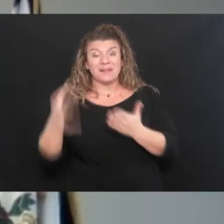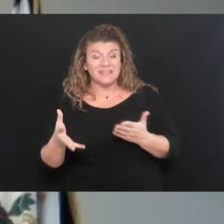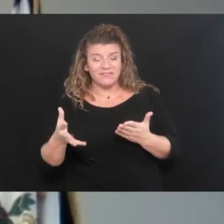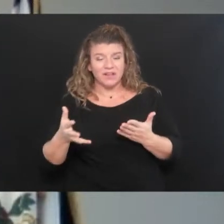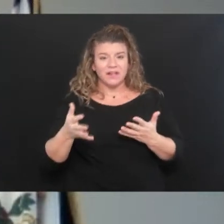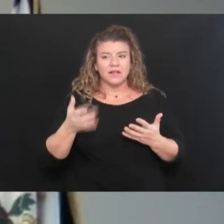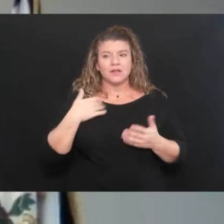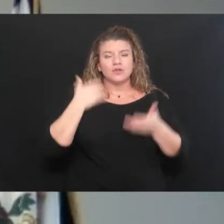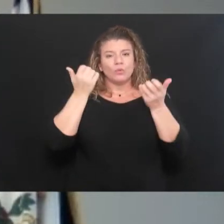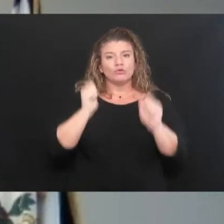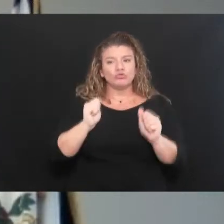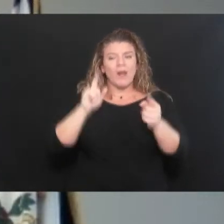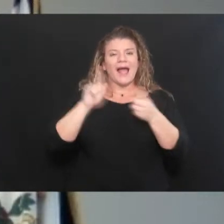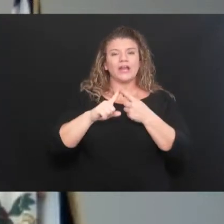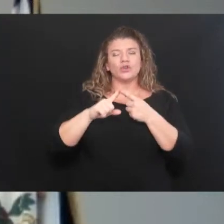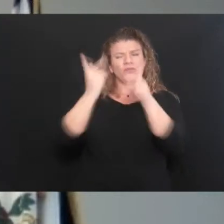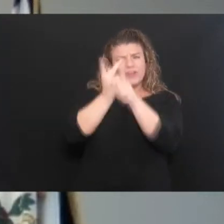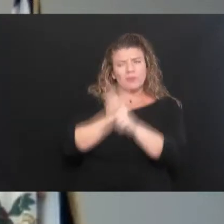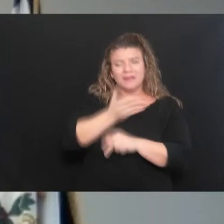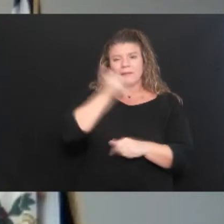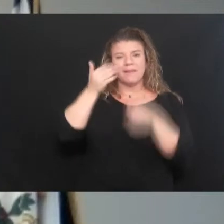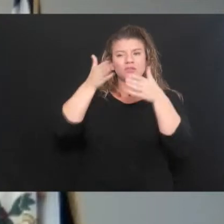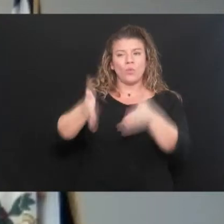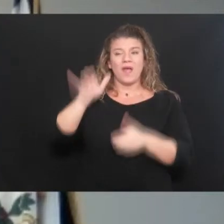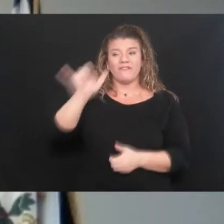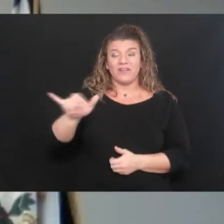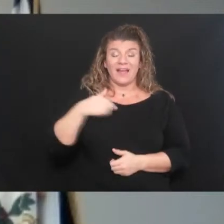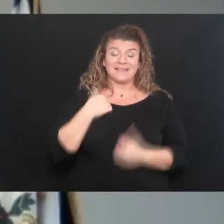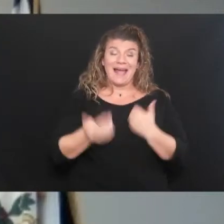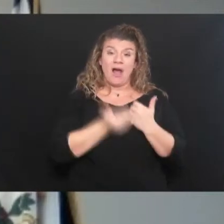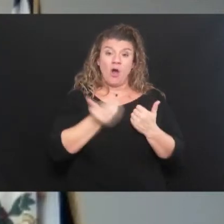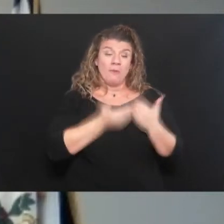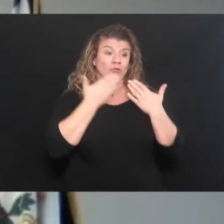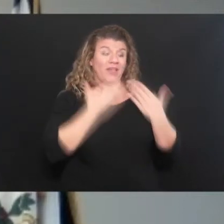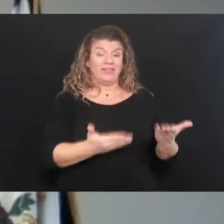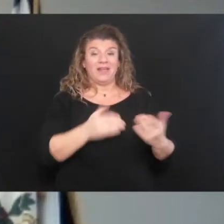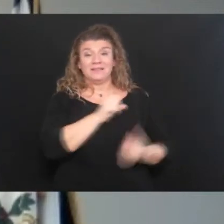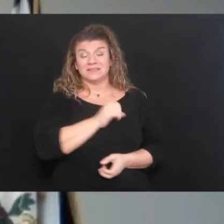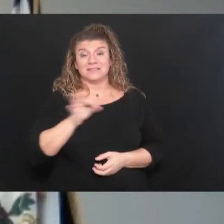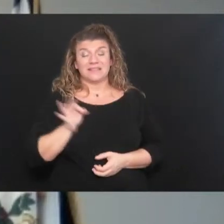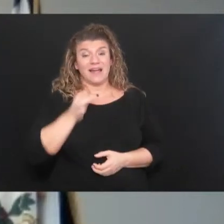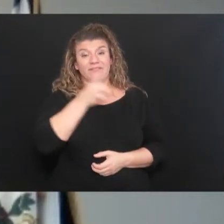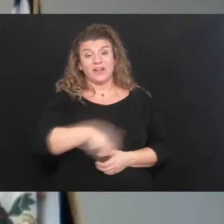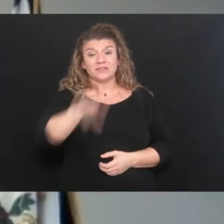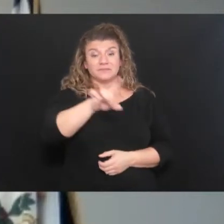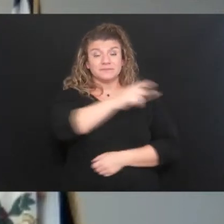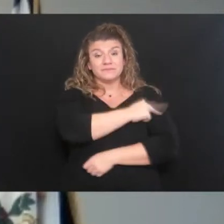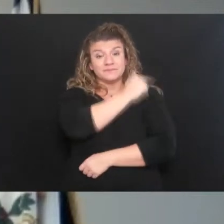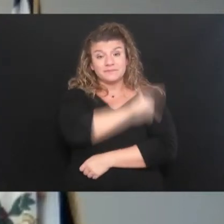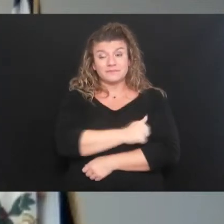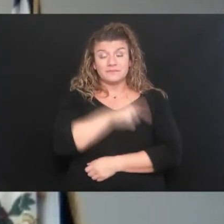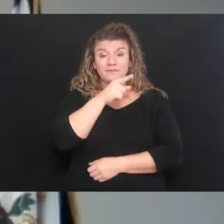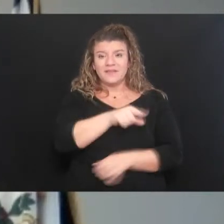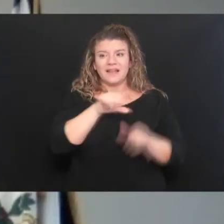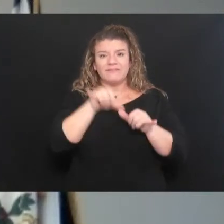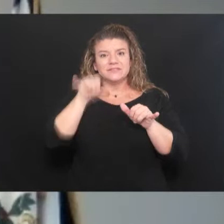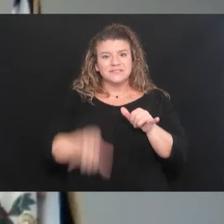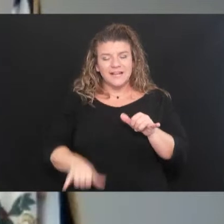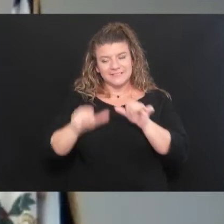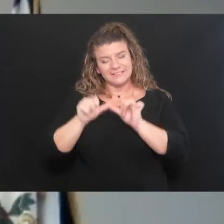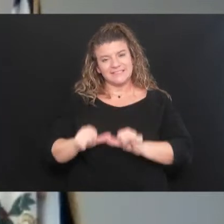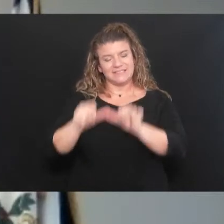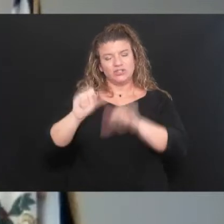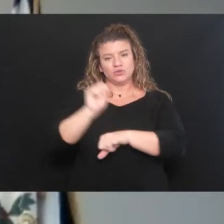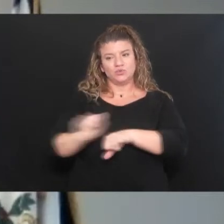trying to retain staff. So I want to say a thank you to the staff out there in the hospitals that have stuck with their